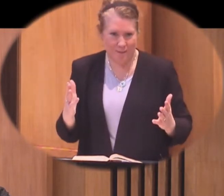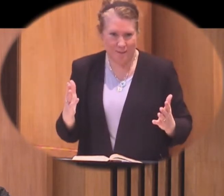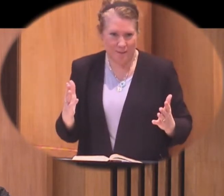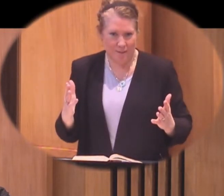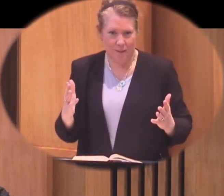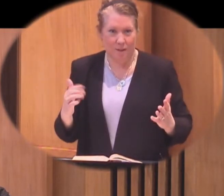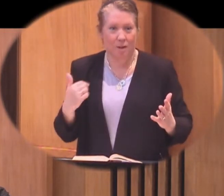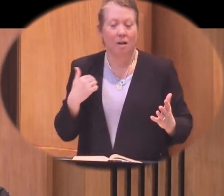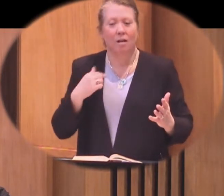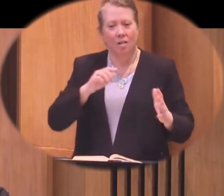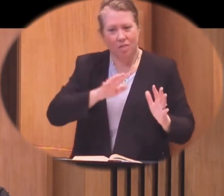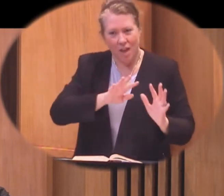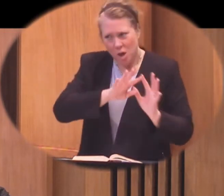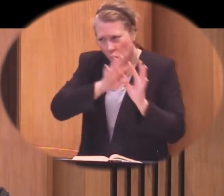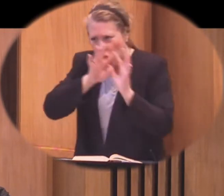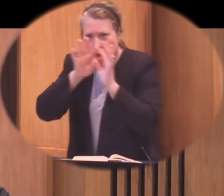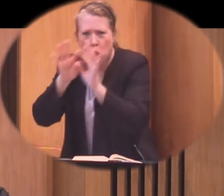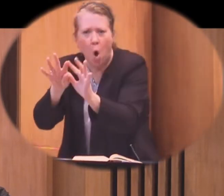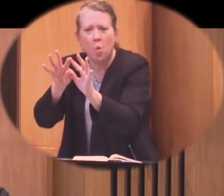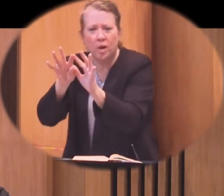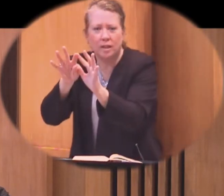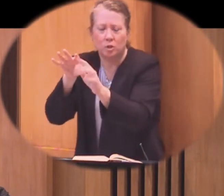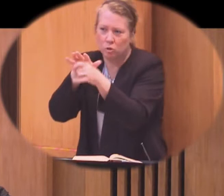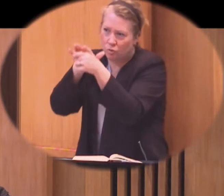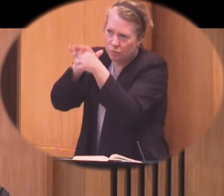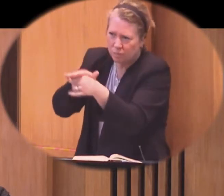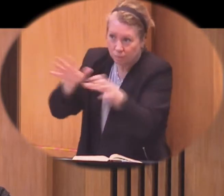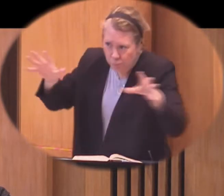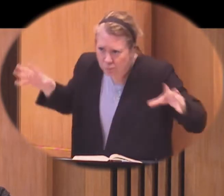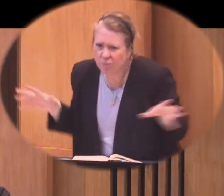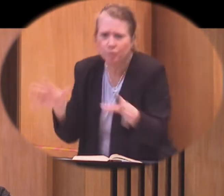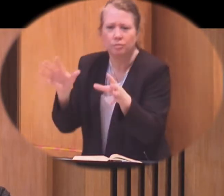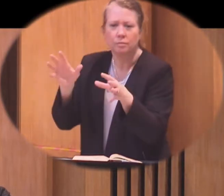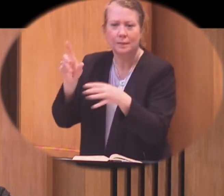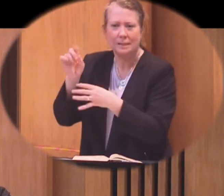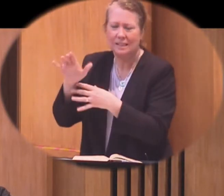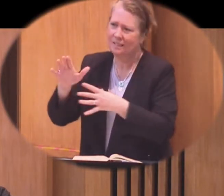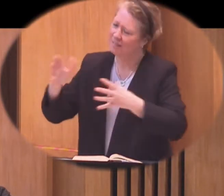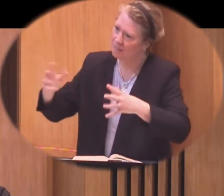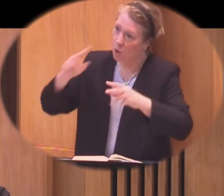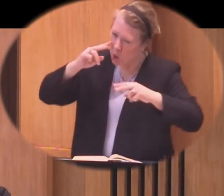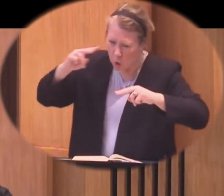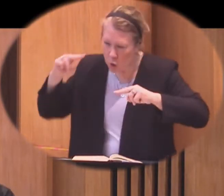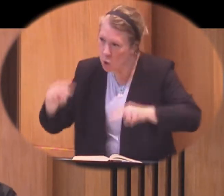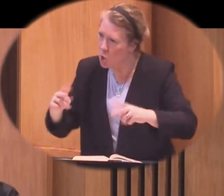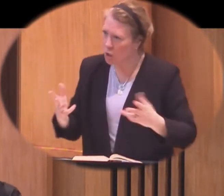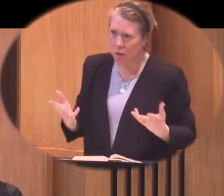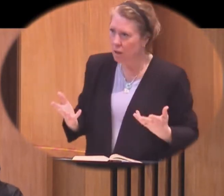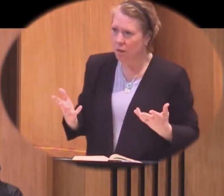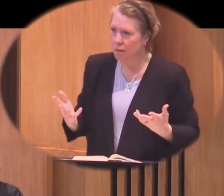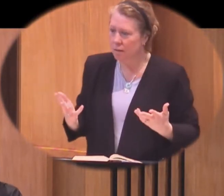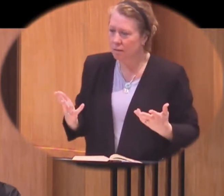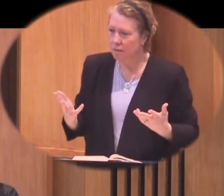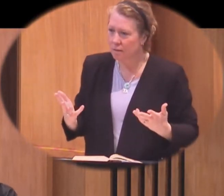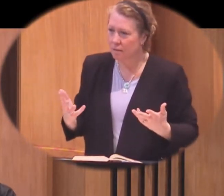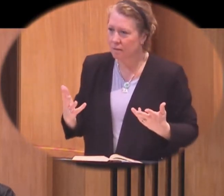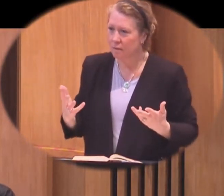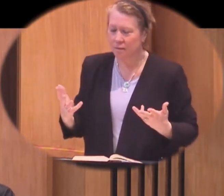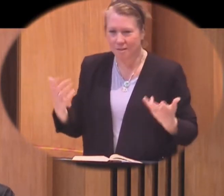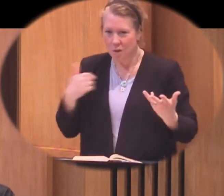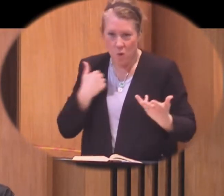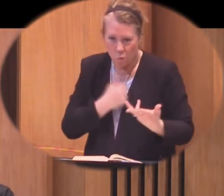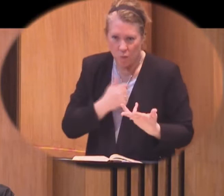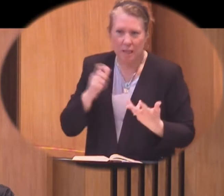our legislature in D.C. to look at that law of the land and to, if